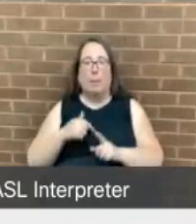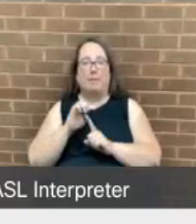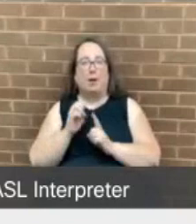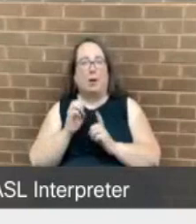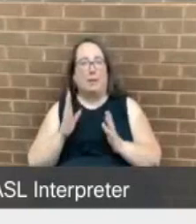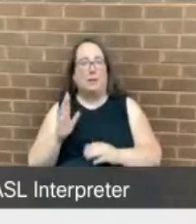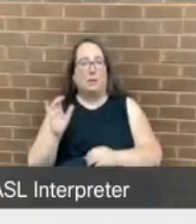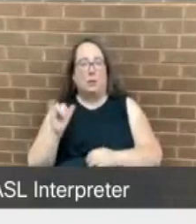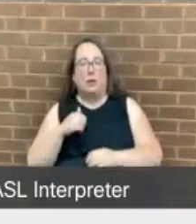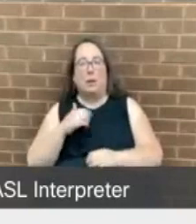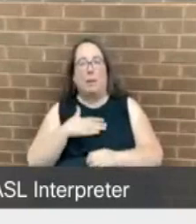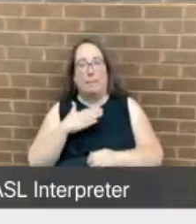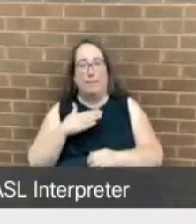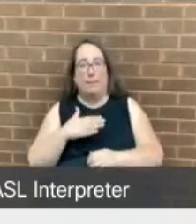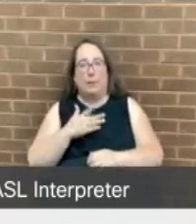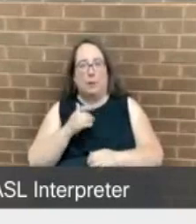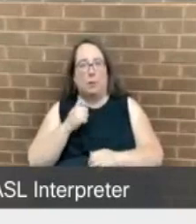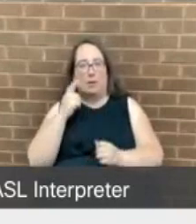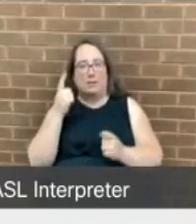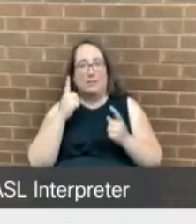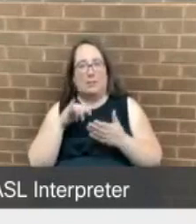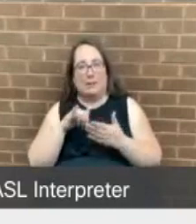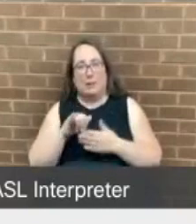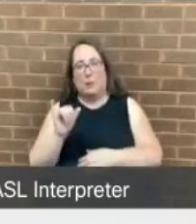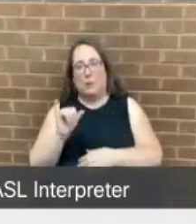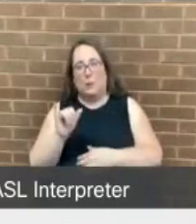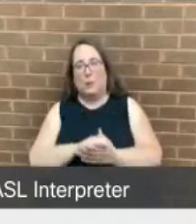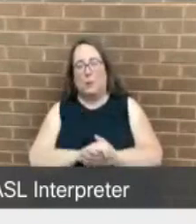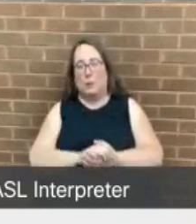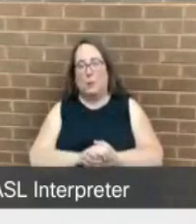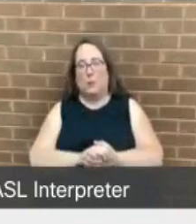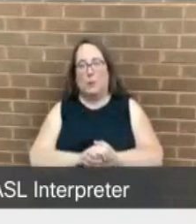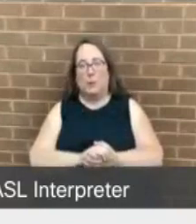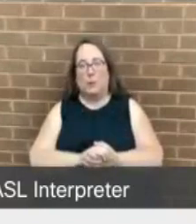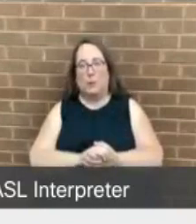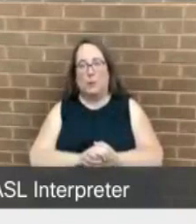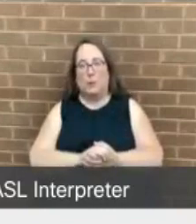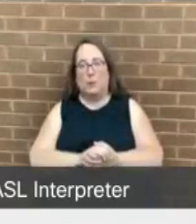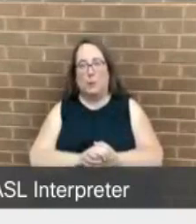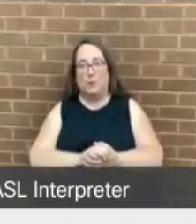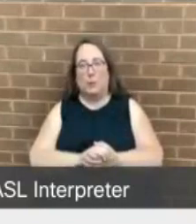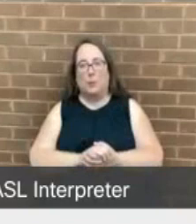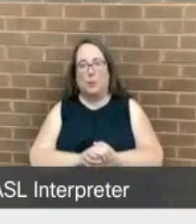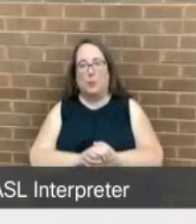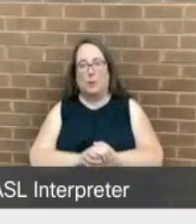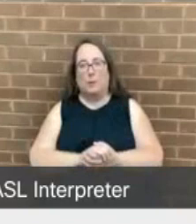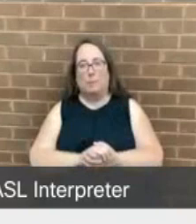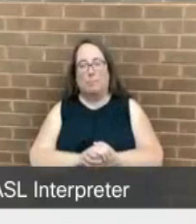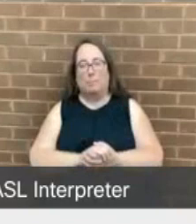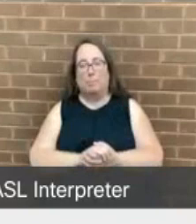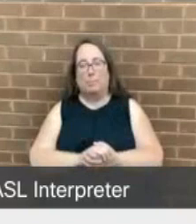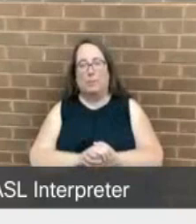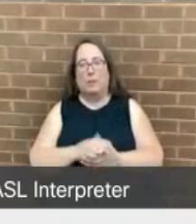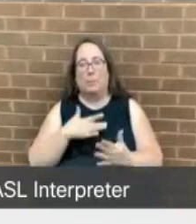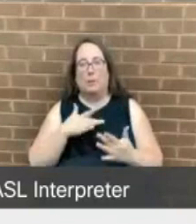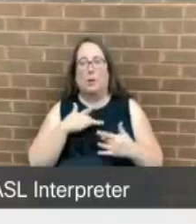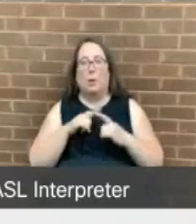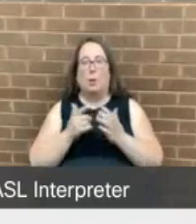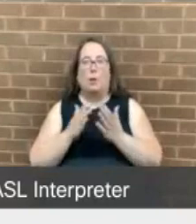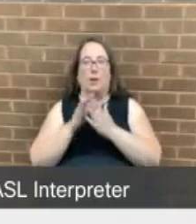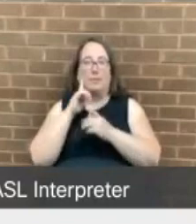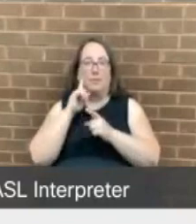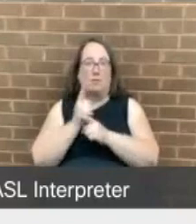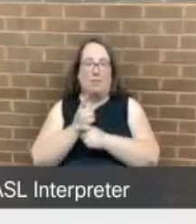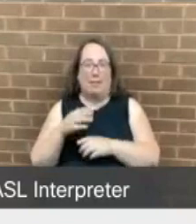really happy that you guys are considering that. I think my concern though is that, you know, we want to ask for the right thing